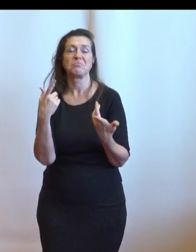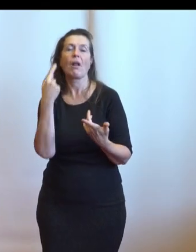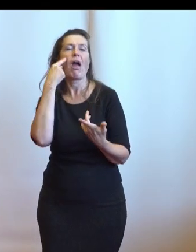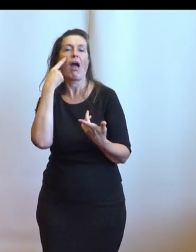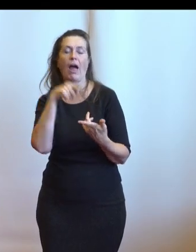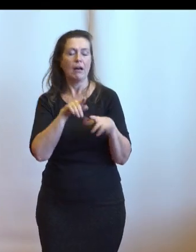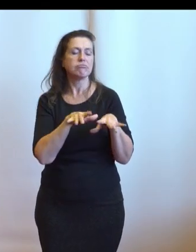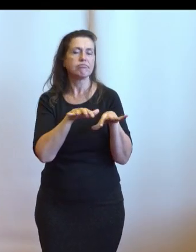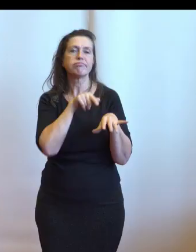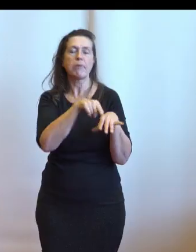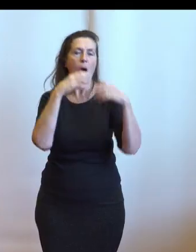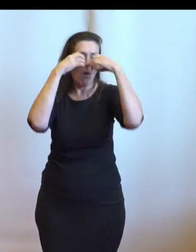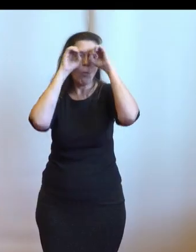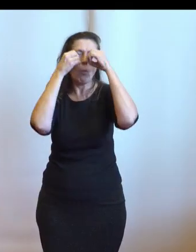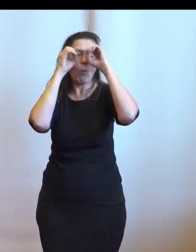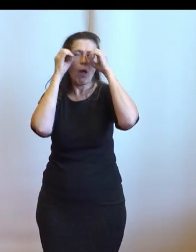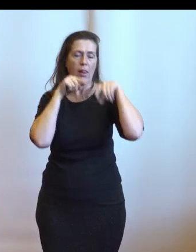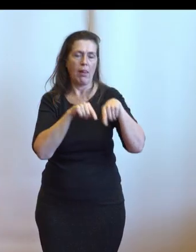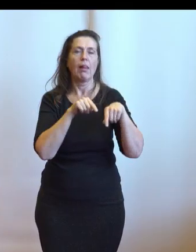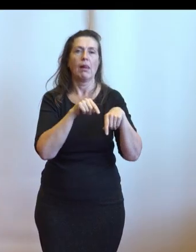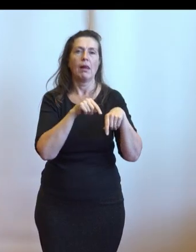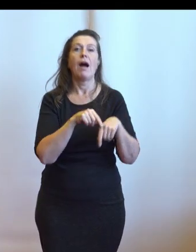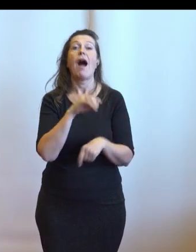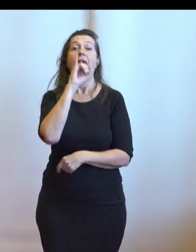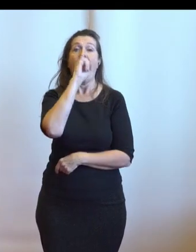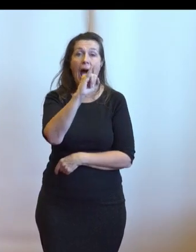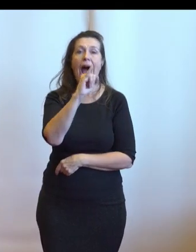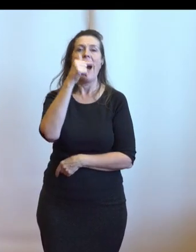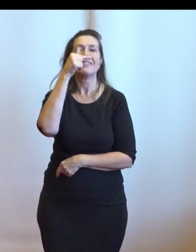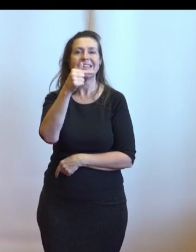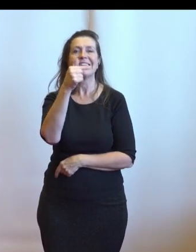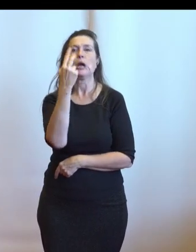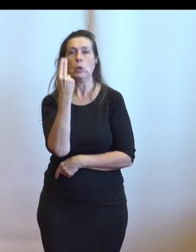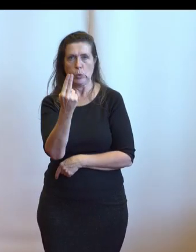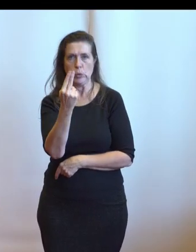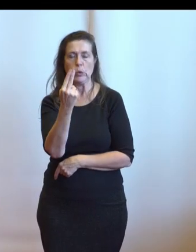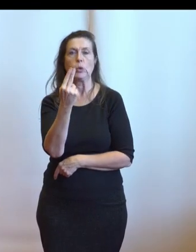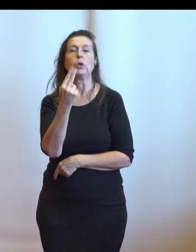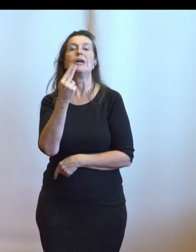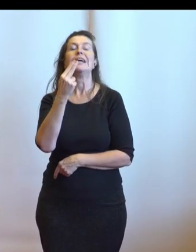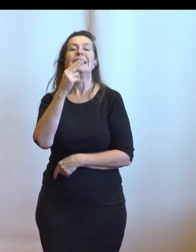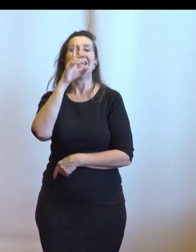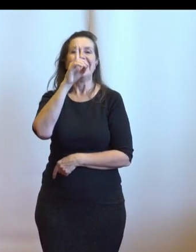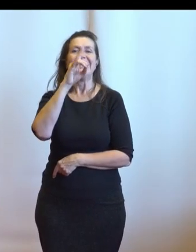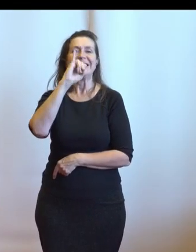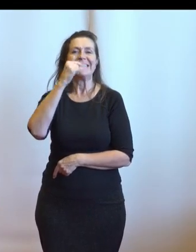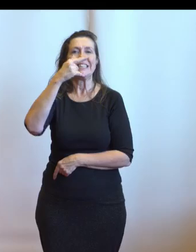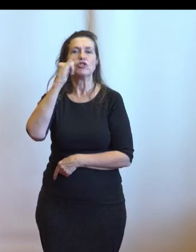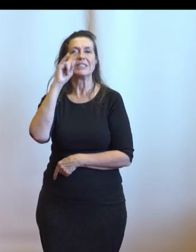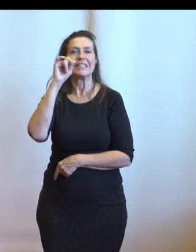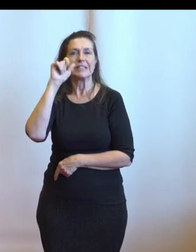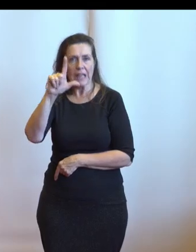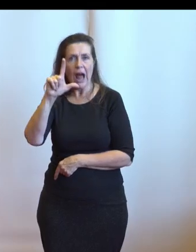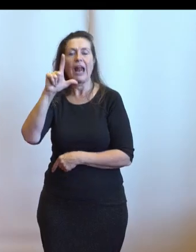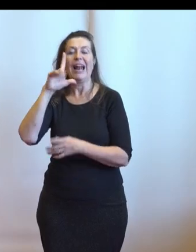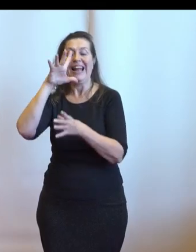our website, it's ITU Digital Inclusion and